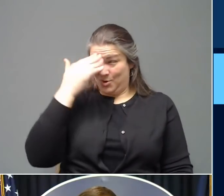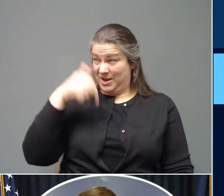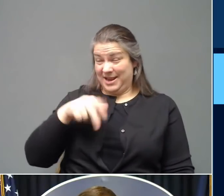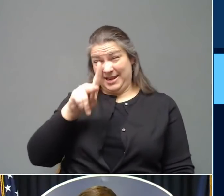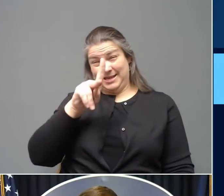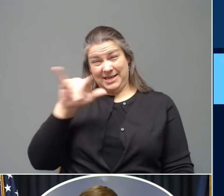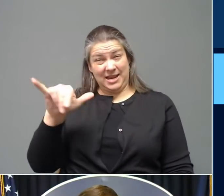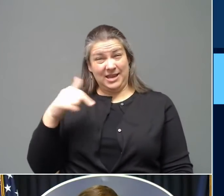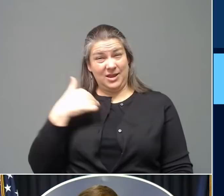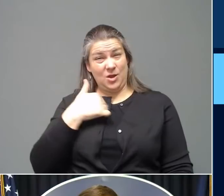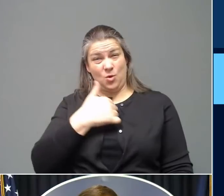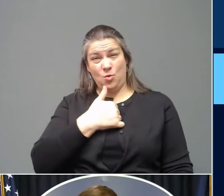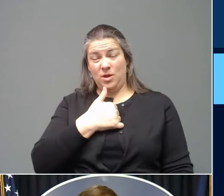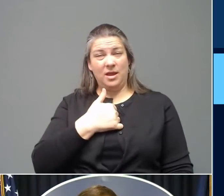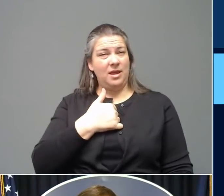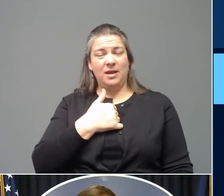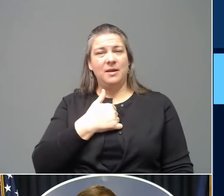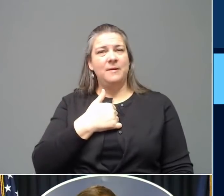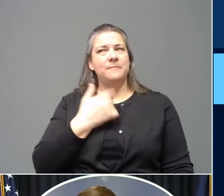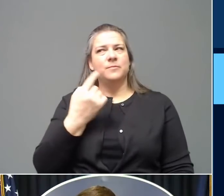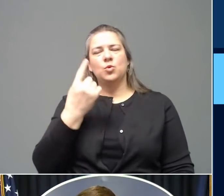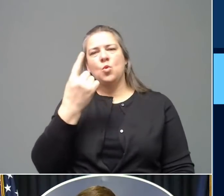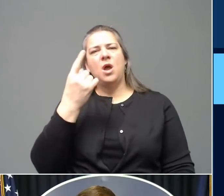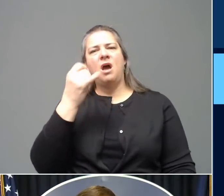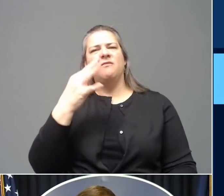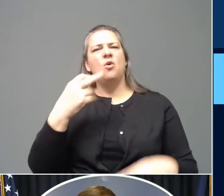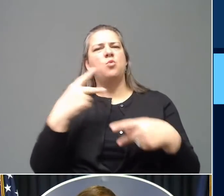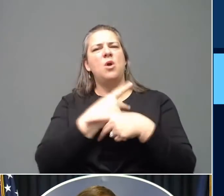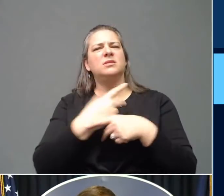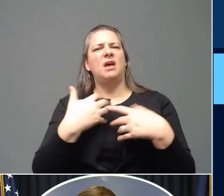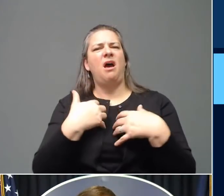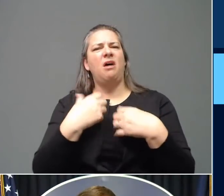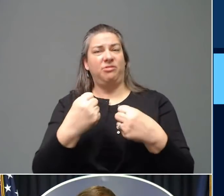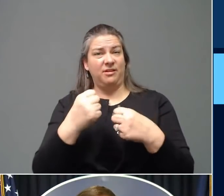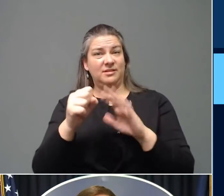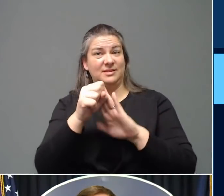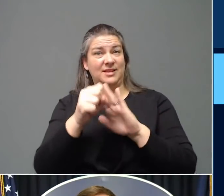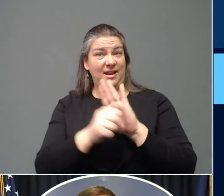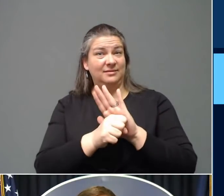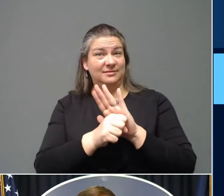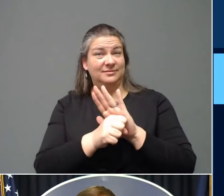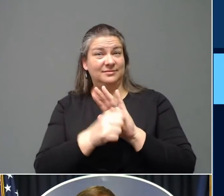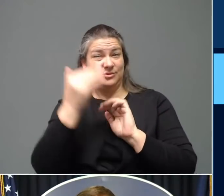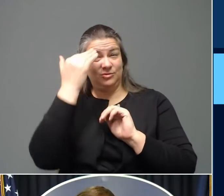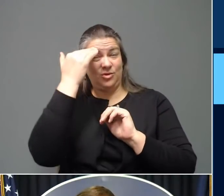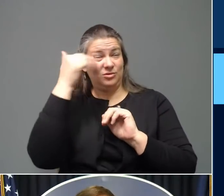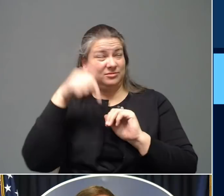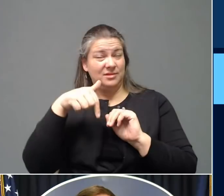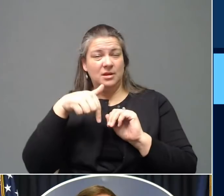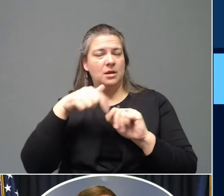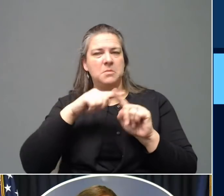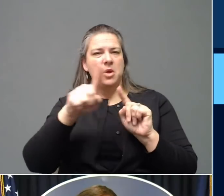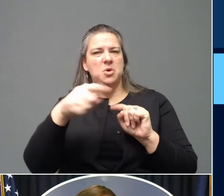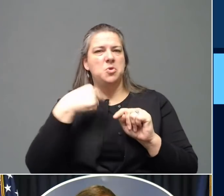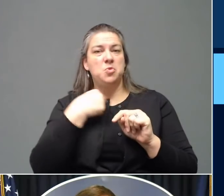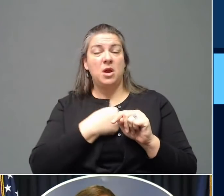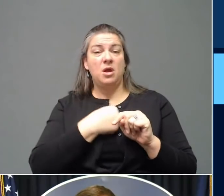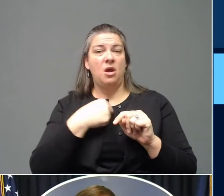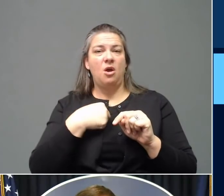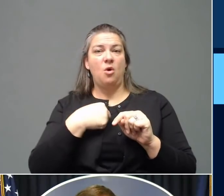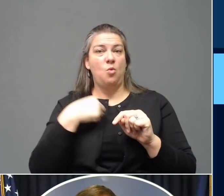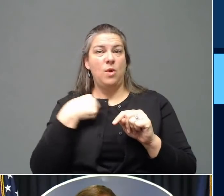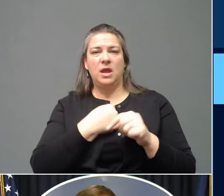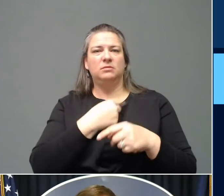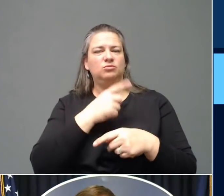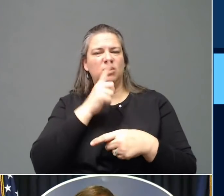in new deaths. In new deaths. That's not just overall. This is how well we are taking care